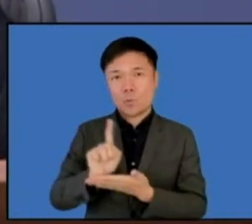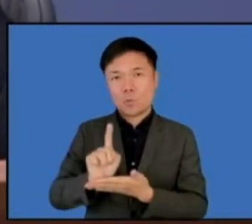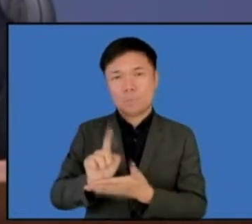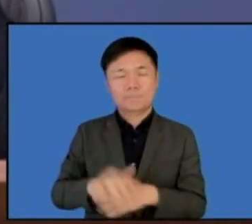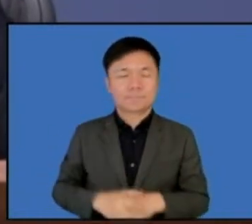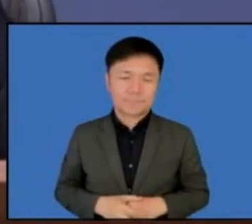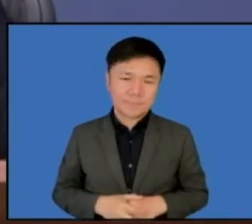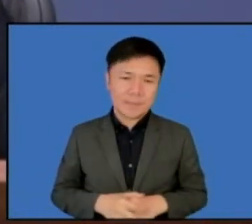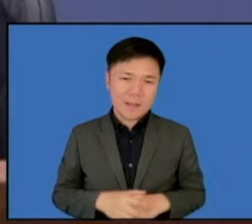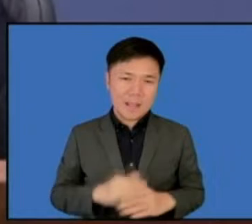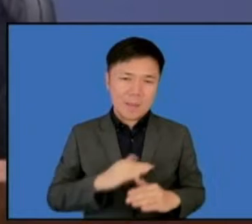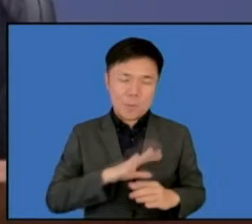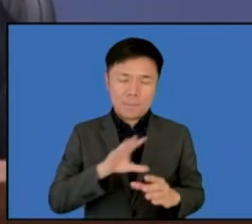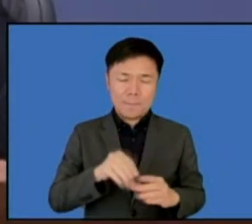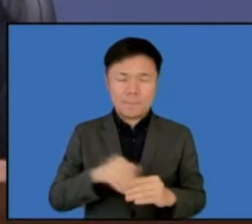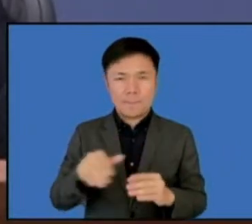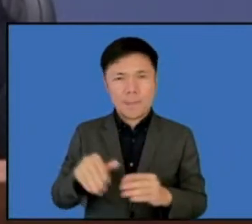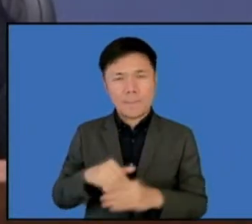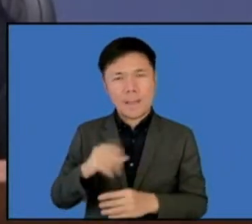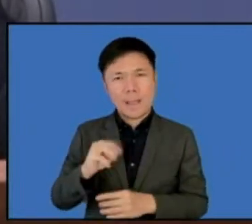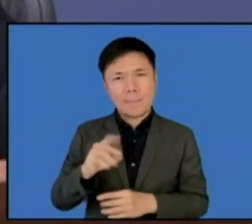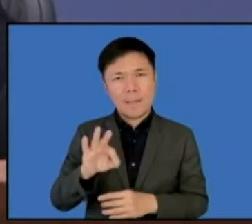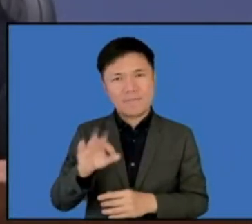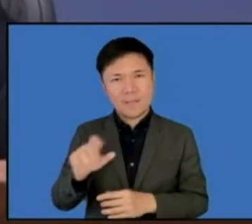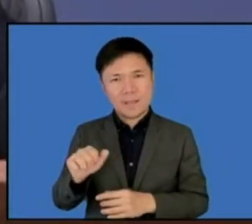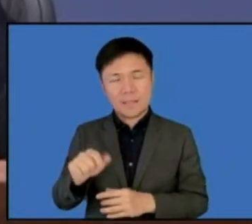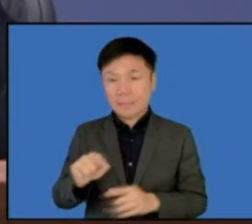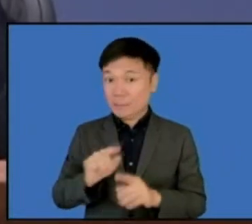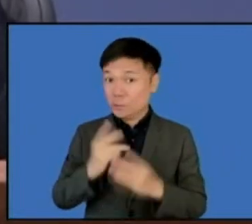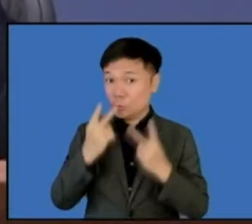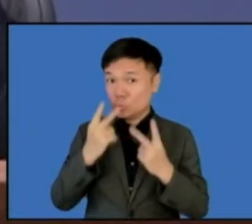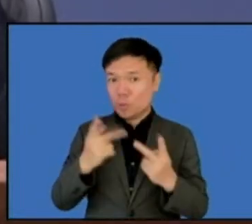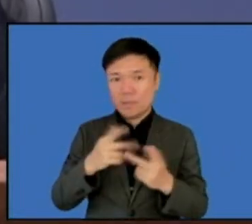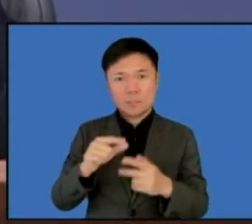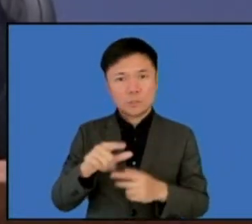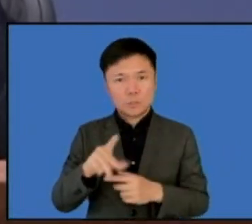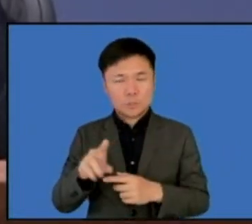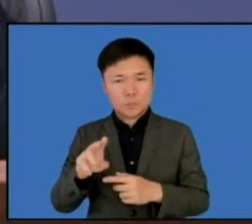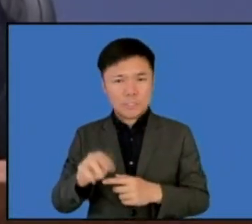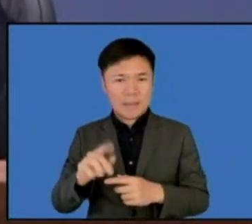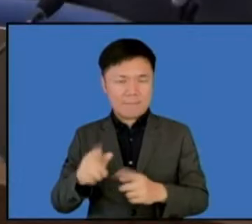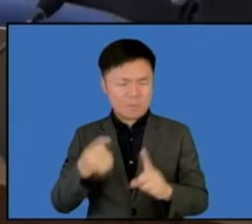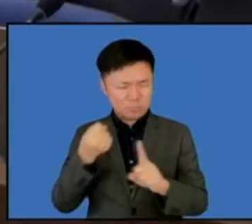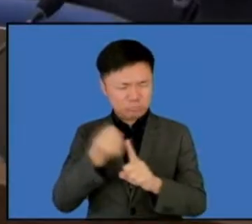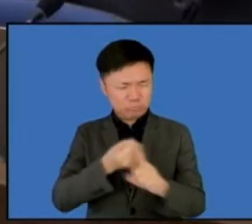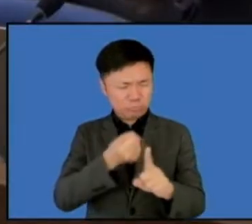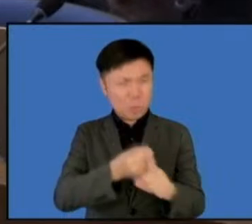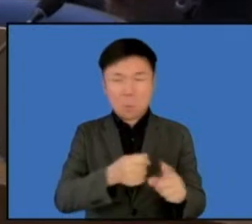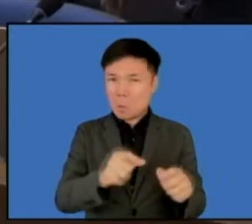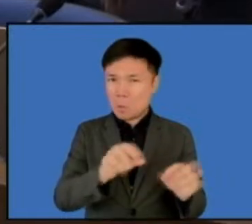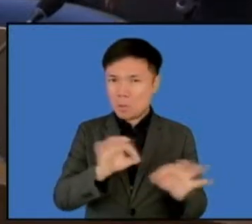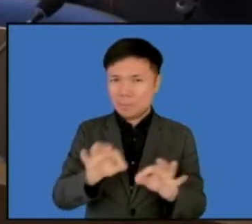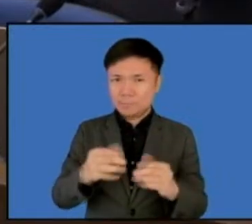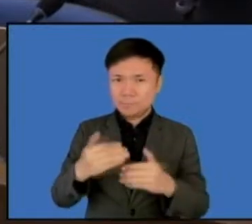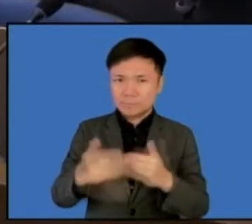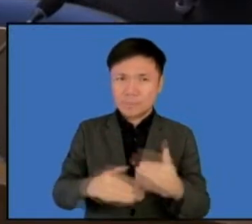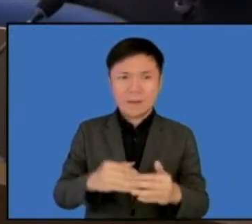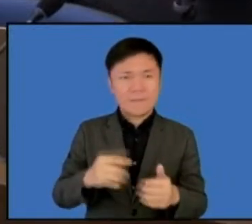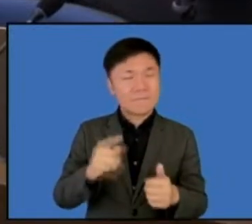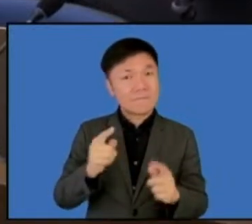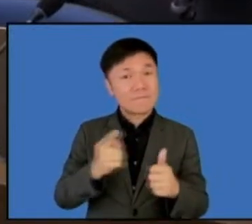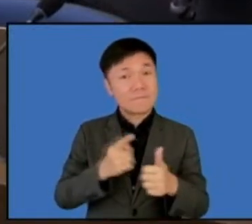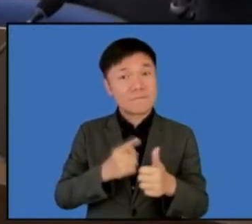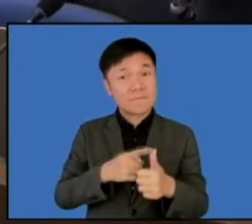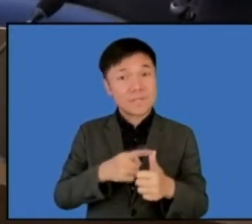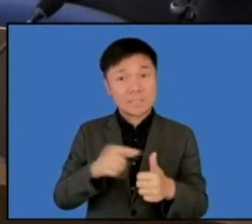of MFA. While we acknowledge the progress made in implementing the GCM, persistent challenges demand urgent action. First, in terms of